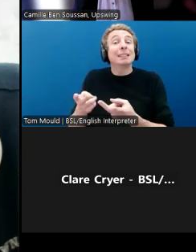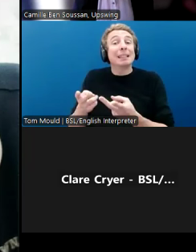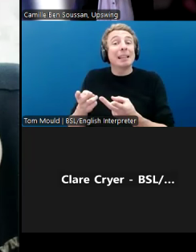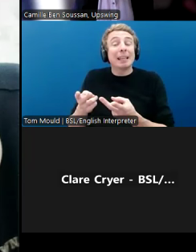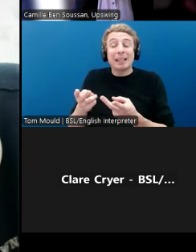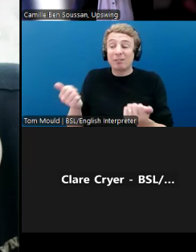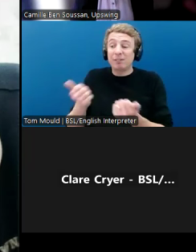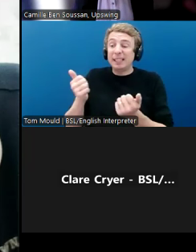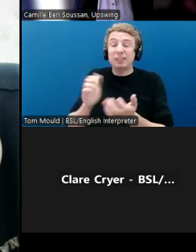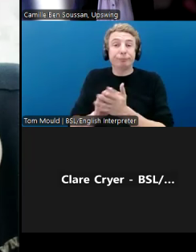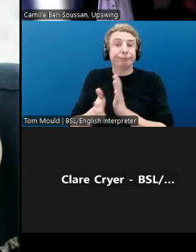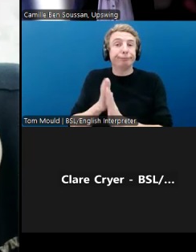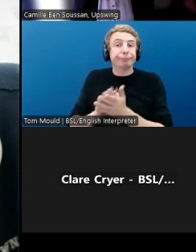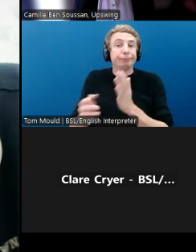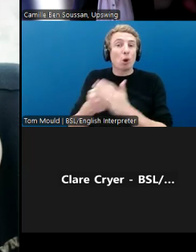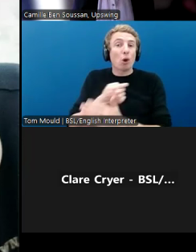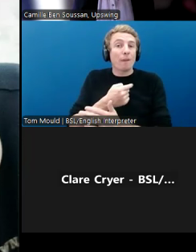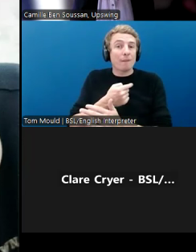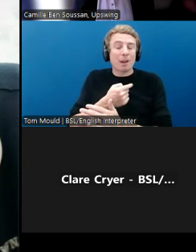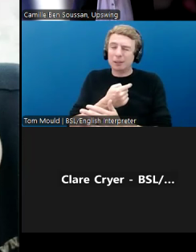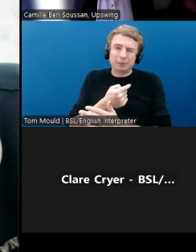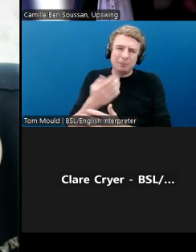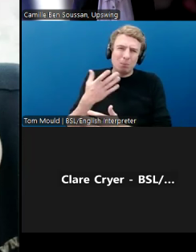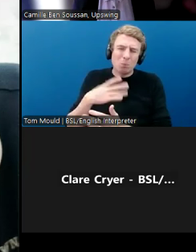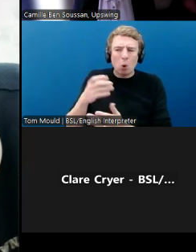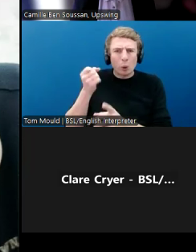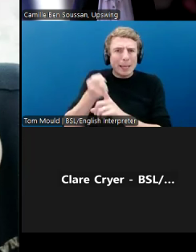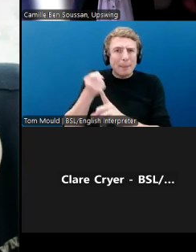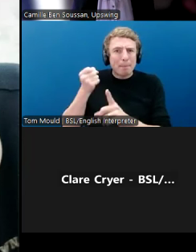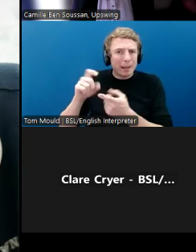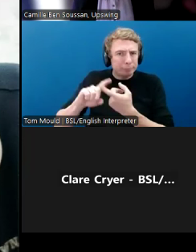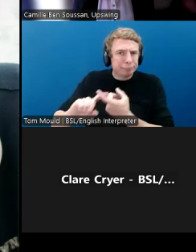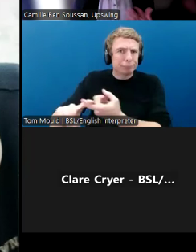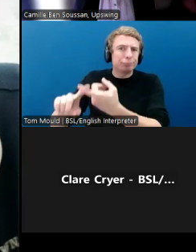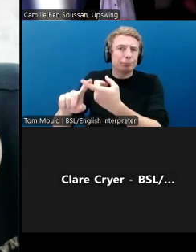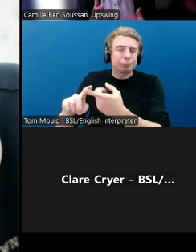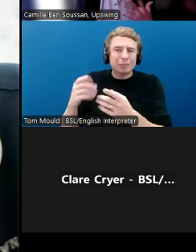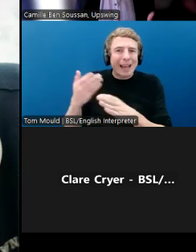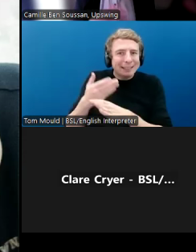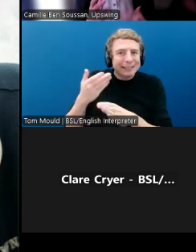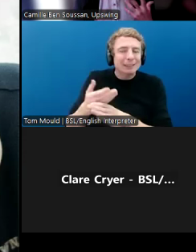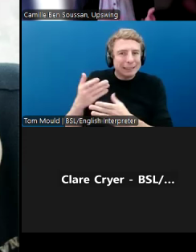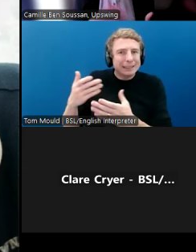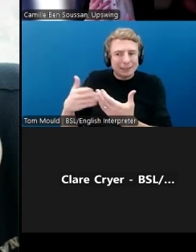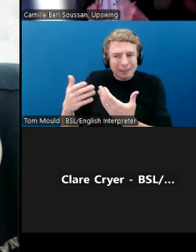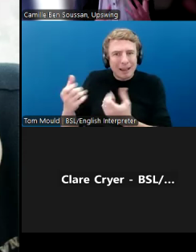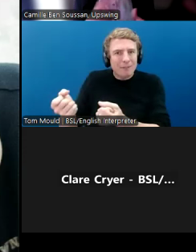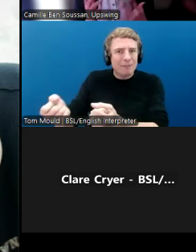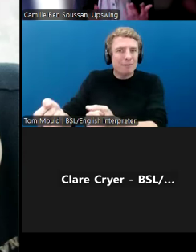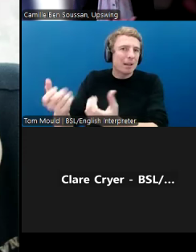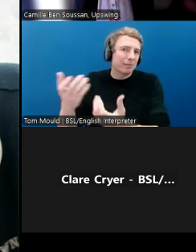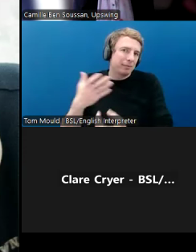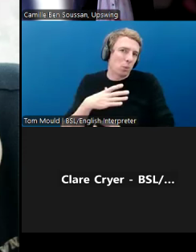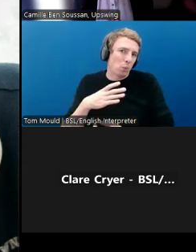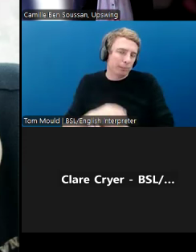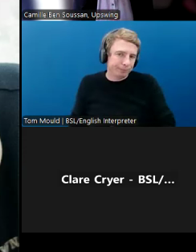being there, there would be a legacy of some form, and that activities could continue. So we started trying out with a little